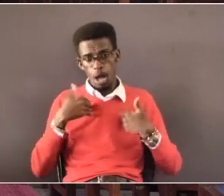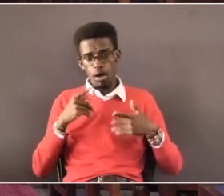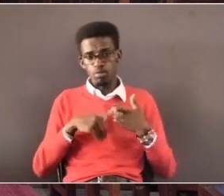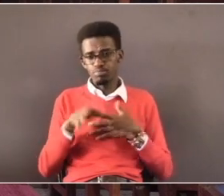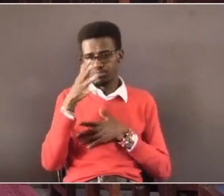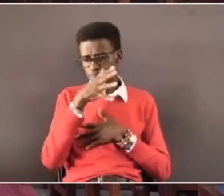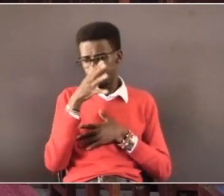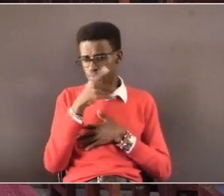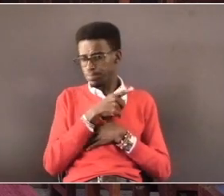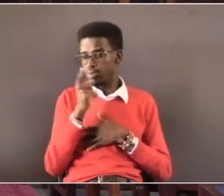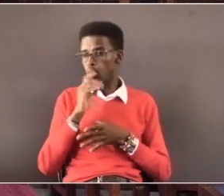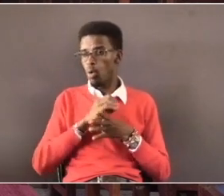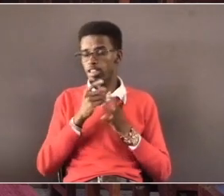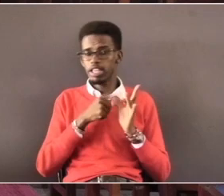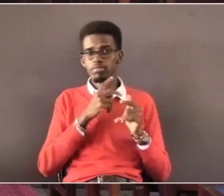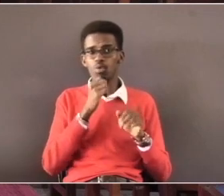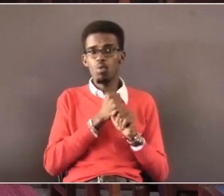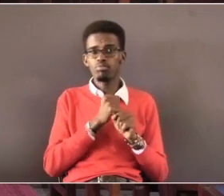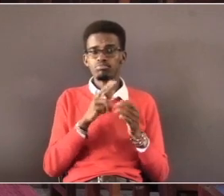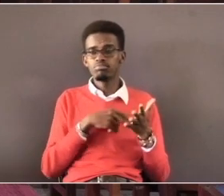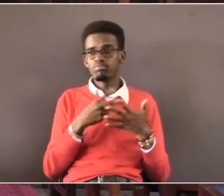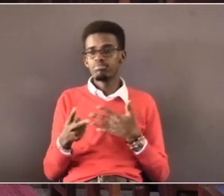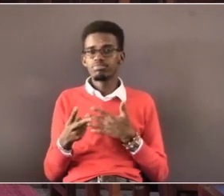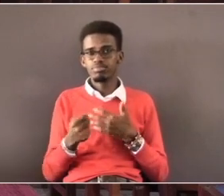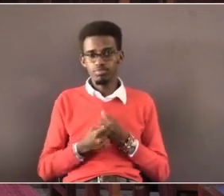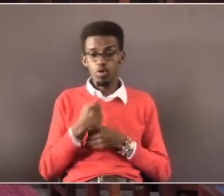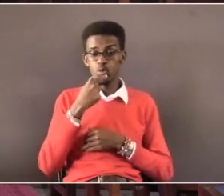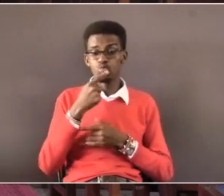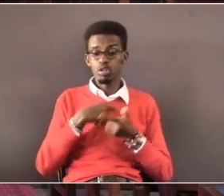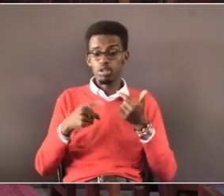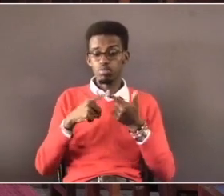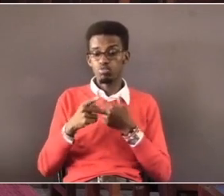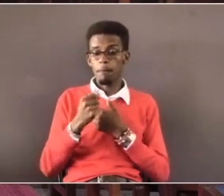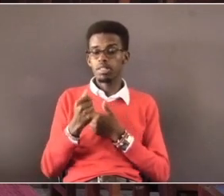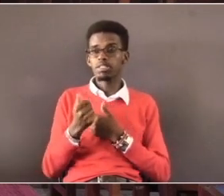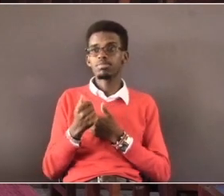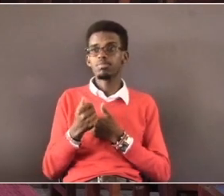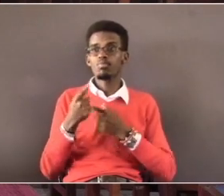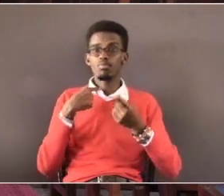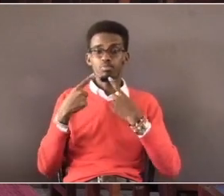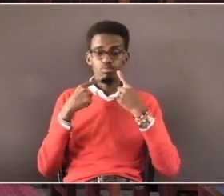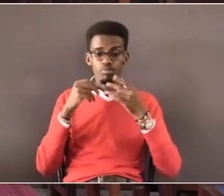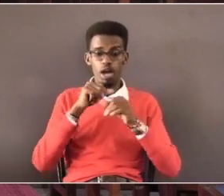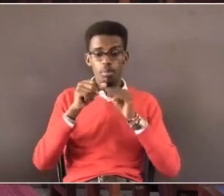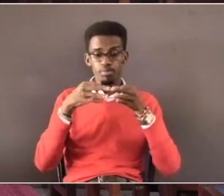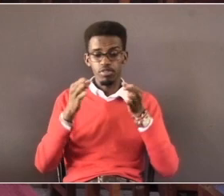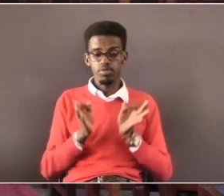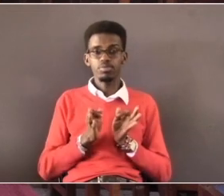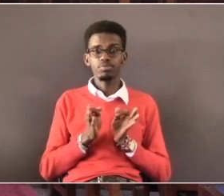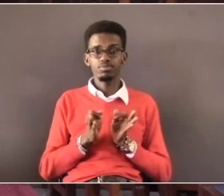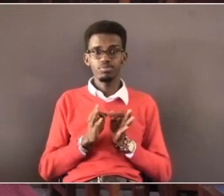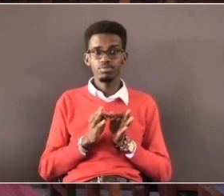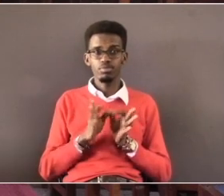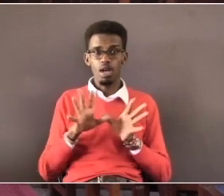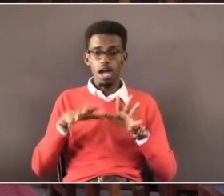or for your investment to just disappear. So when it comes to money, talk about family. Like,